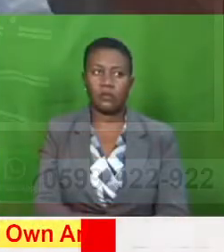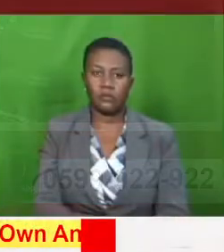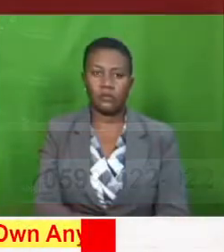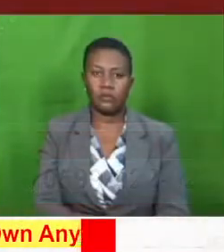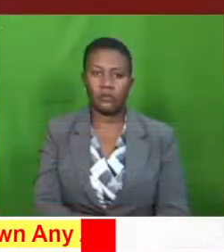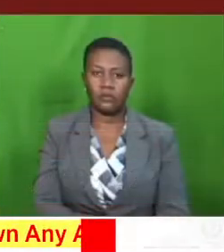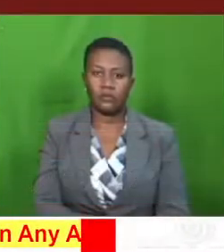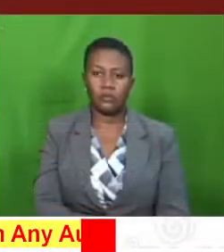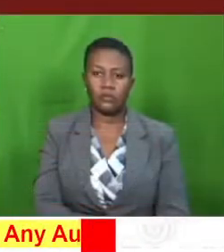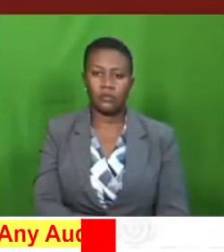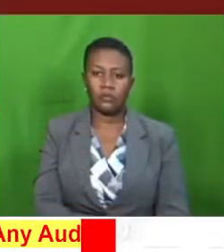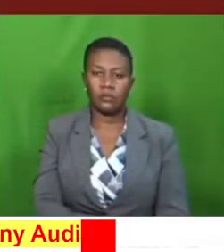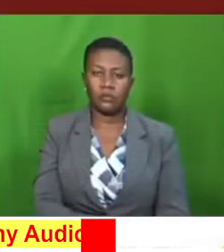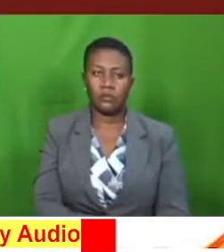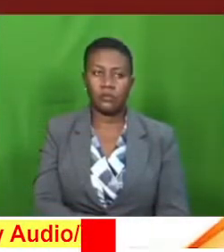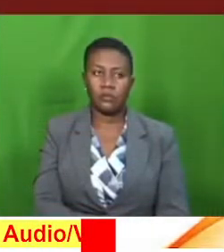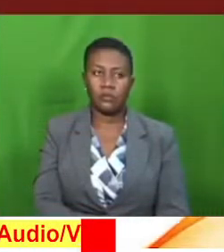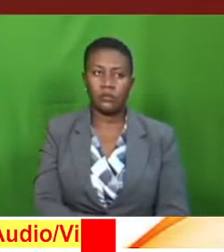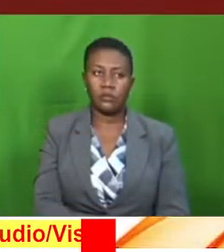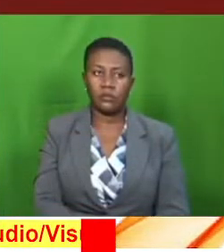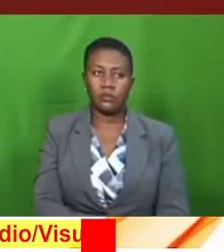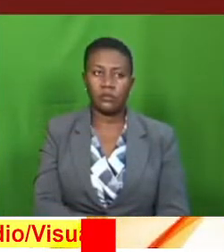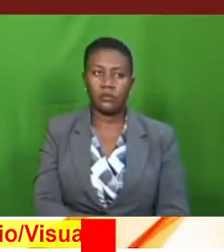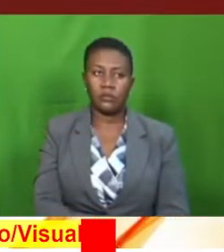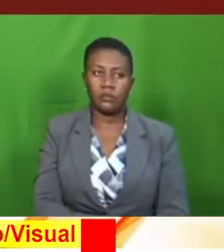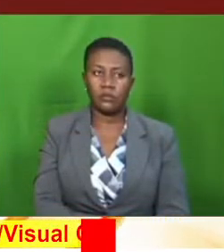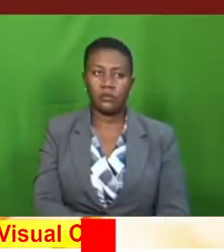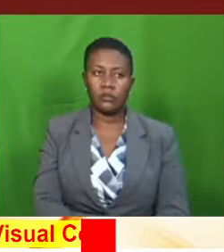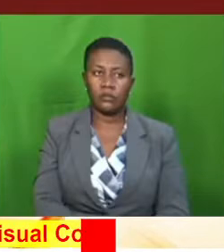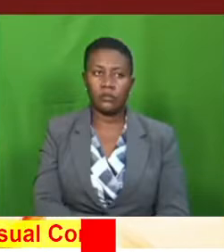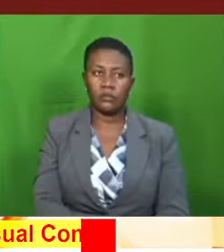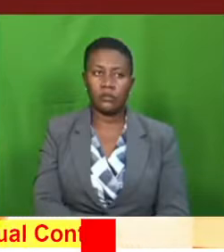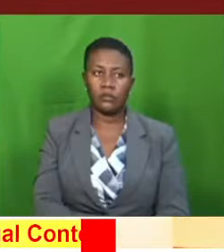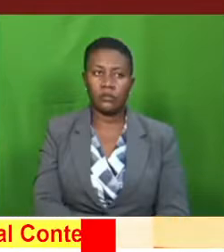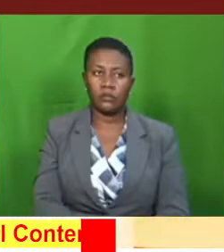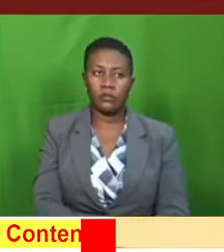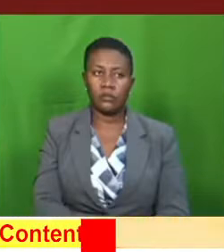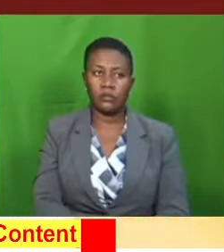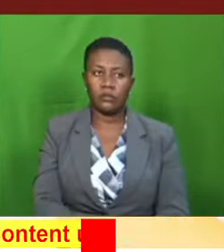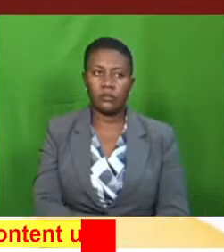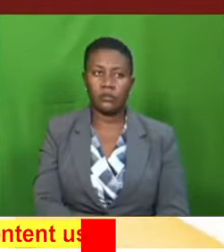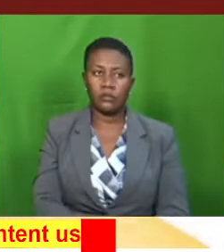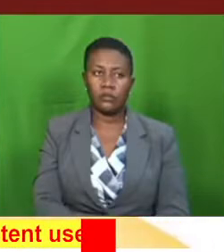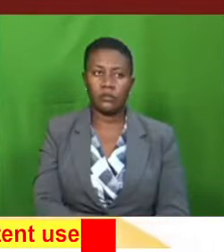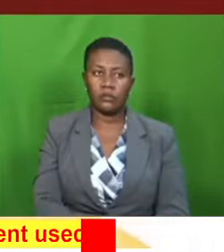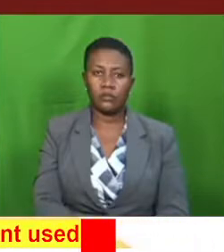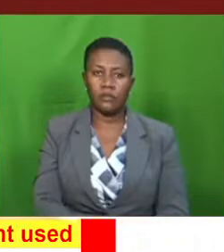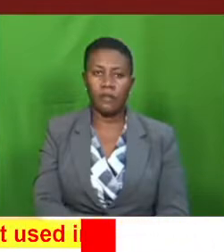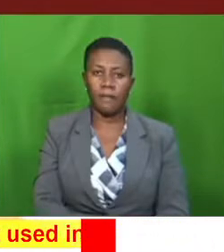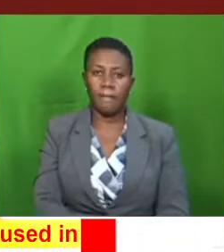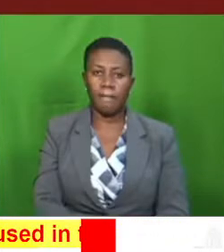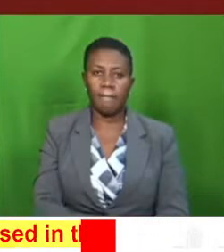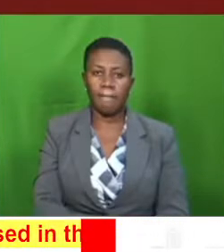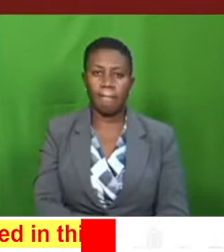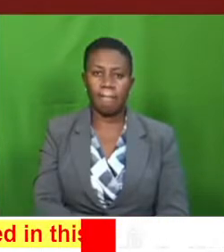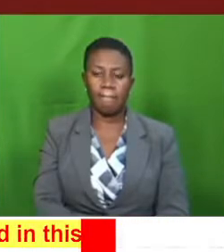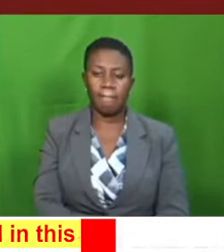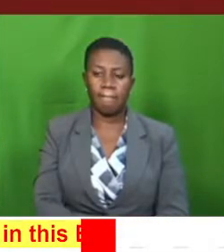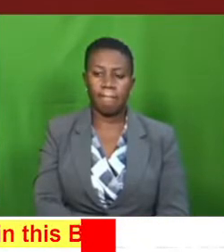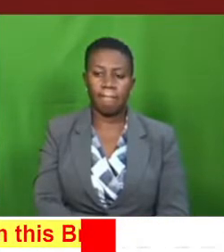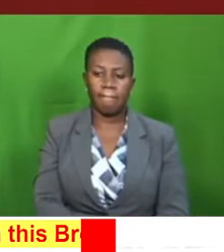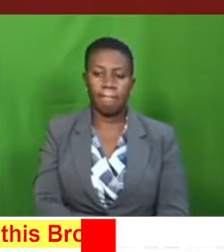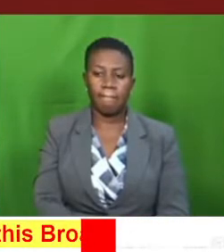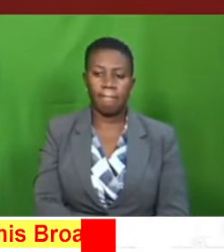and a minority side and now yes I'm a ranking member health committee or parliament Juaboso Rashid Jani